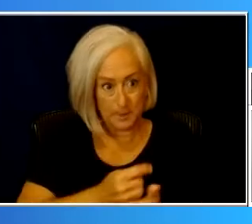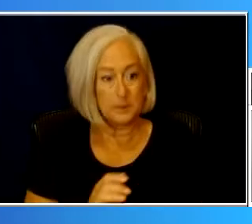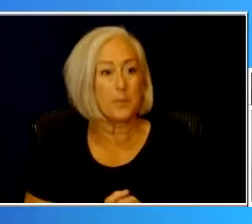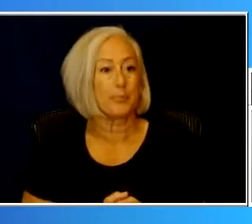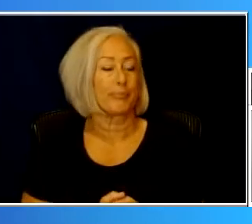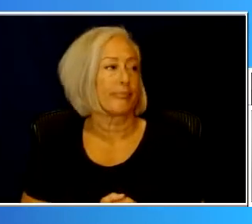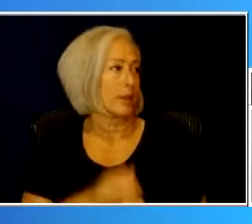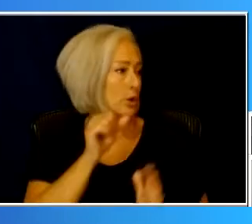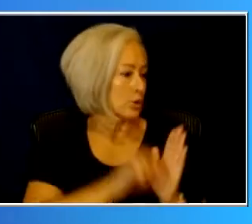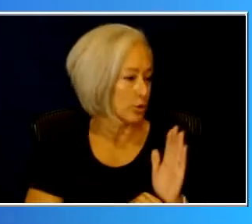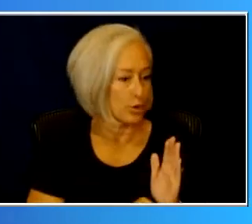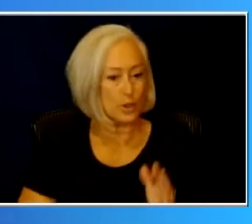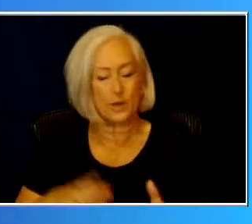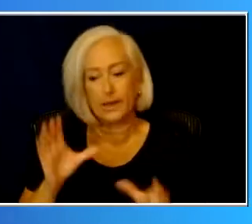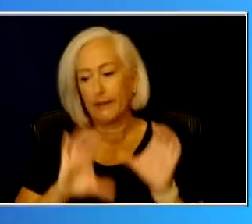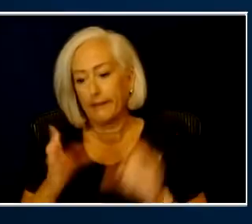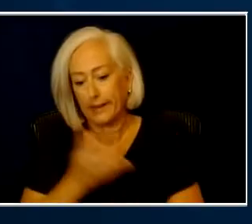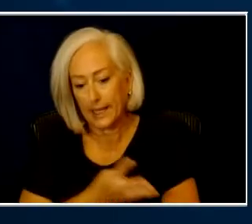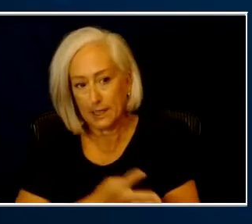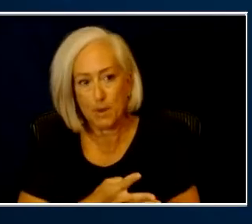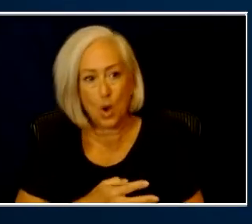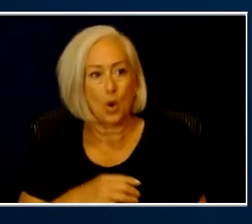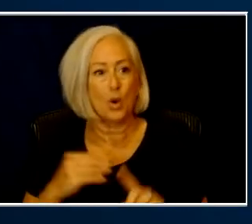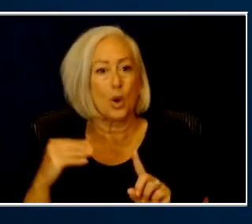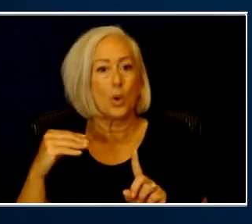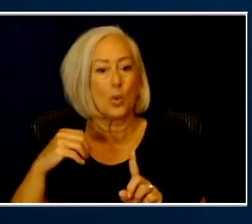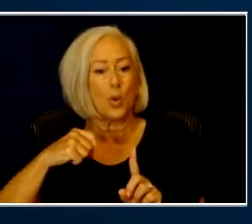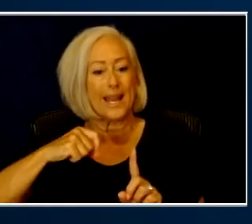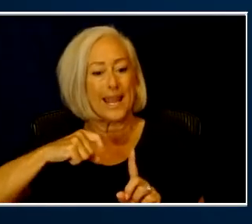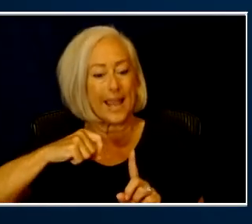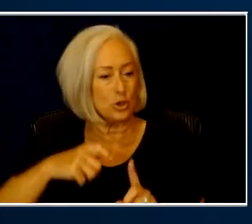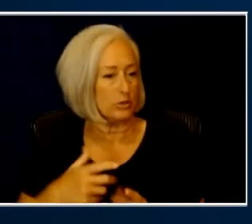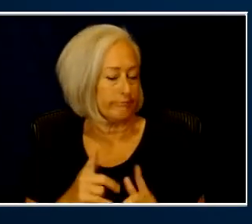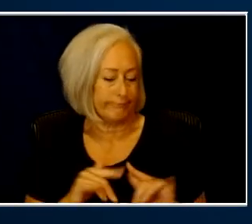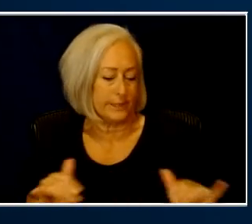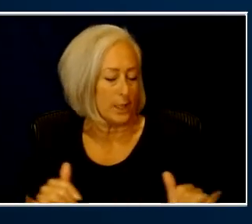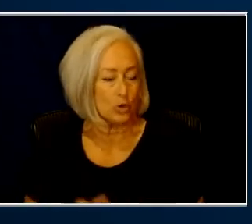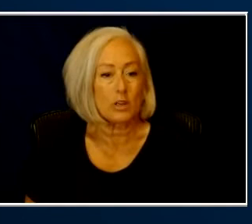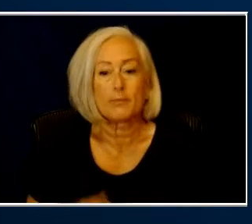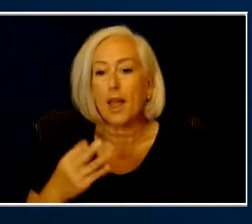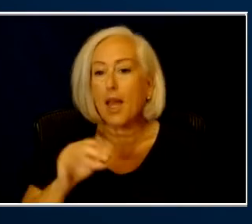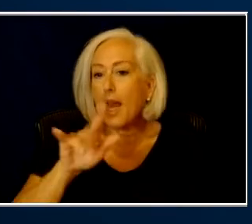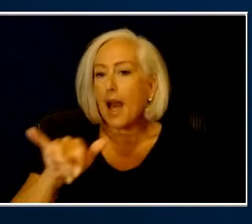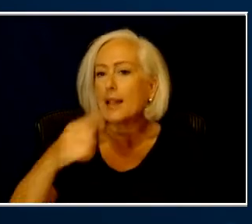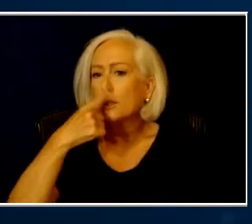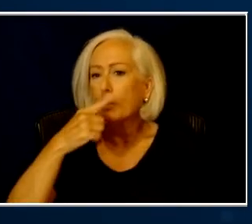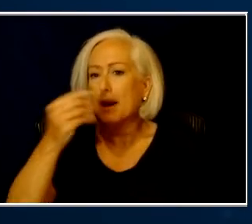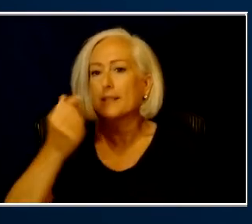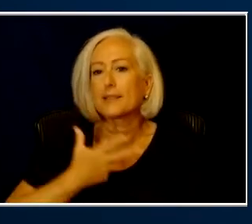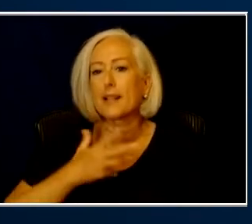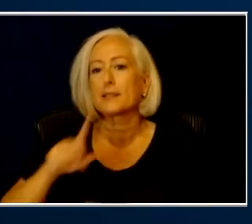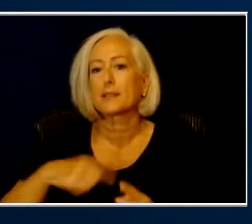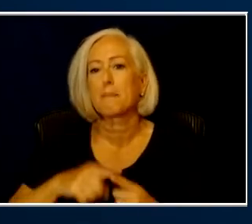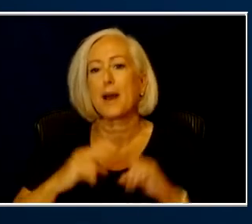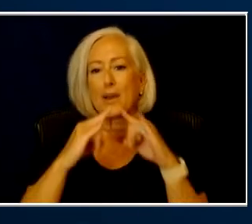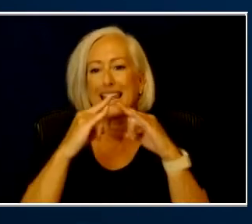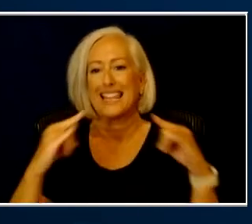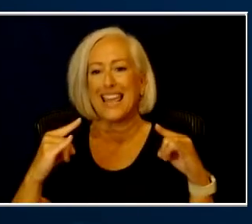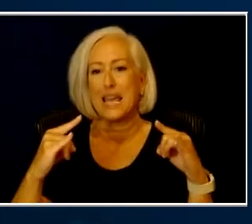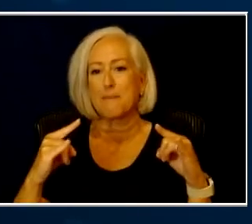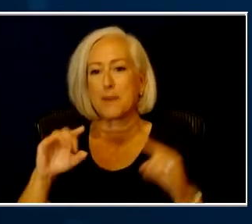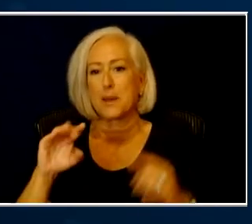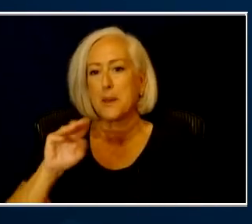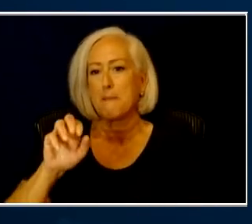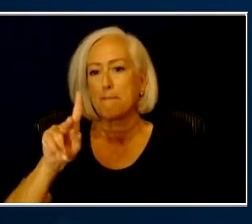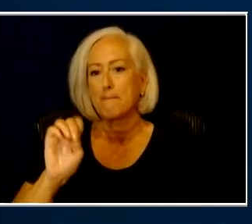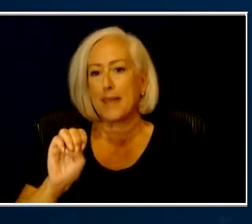chemo, radiation therapy. Before we get to our final thoughts, Holly, I want you to tell us about Camp Make a Dream. I was trying to reach you, and Dr. Spuzak said, oh,